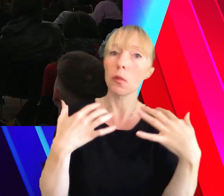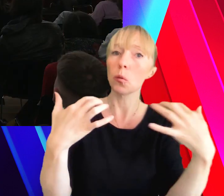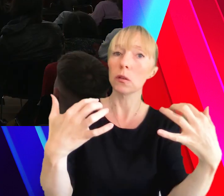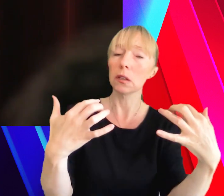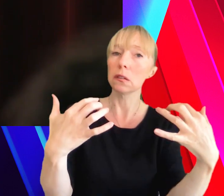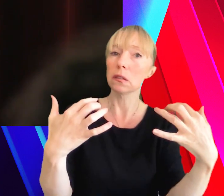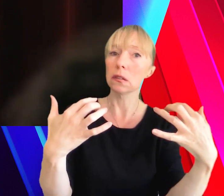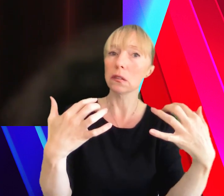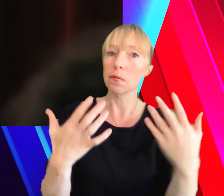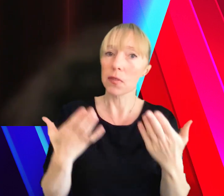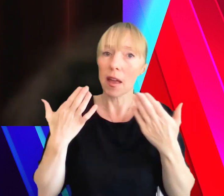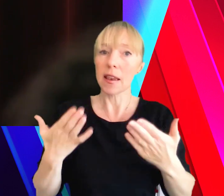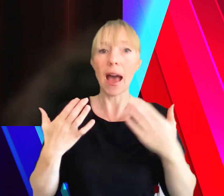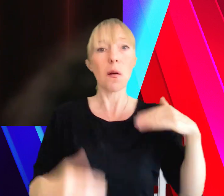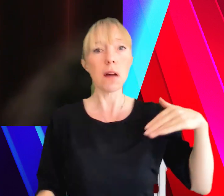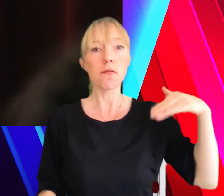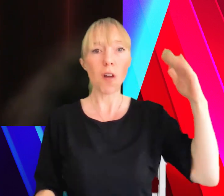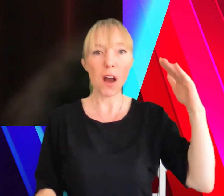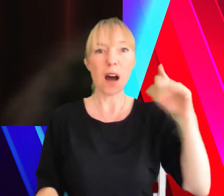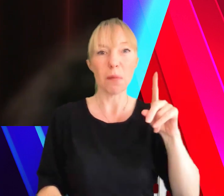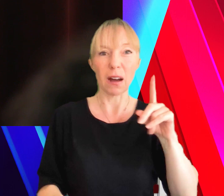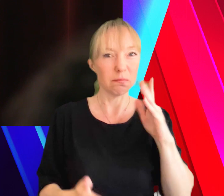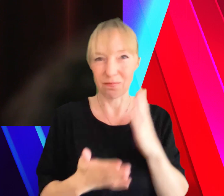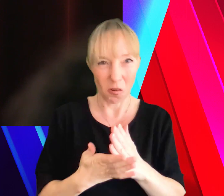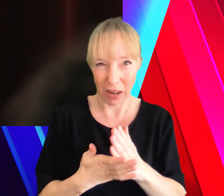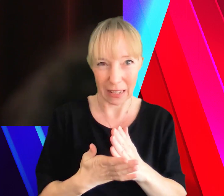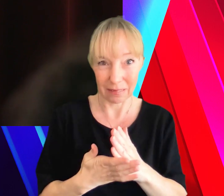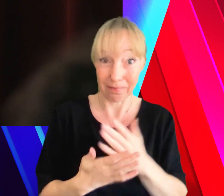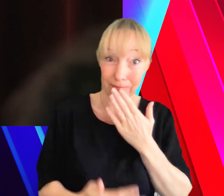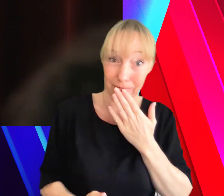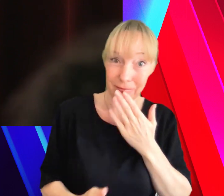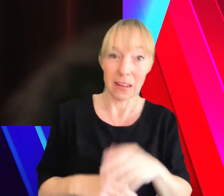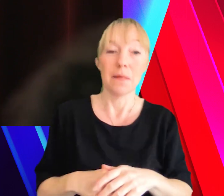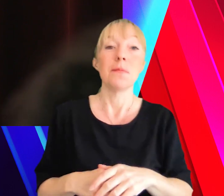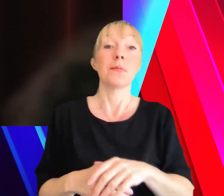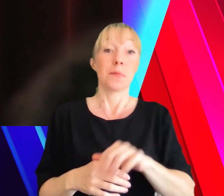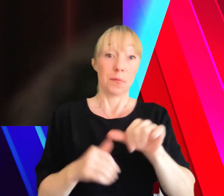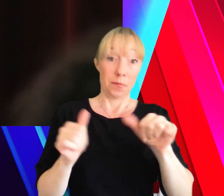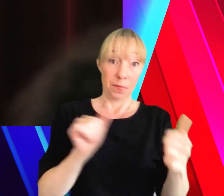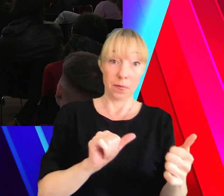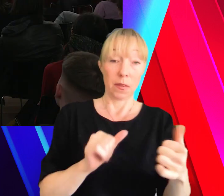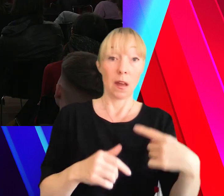audience. And yeah, so now it's more like I've grown up, but like not really.